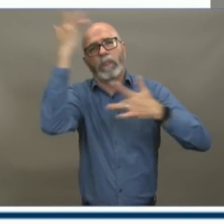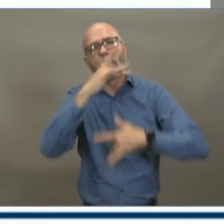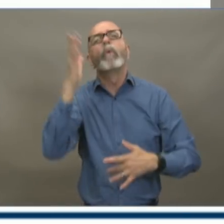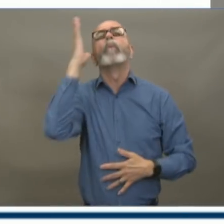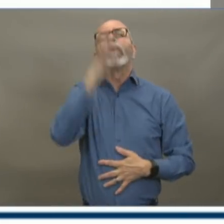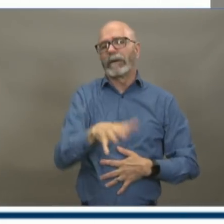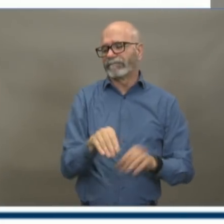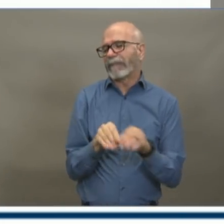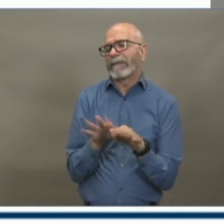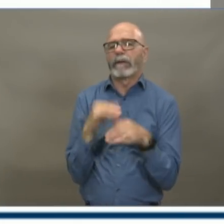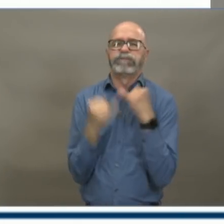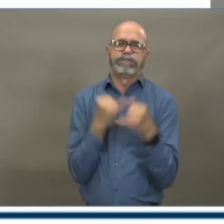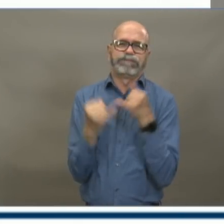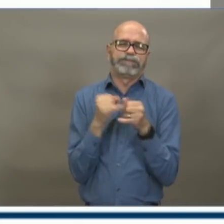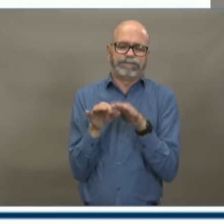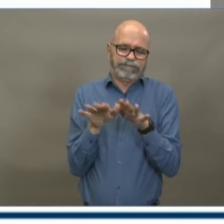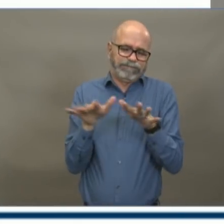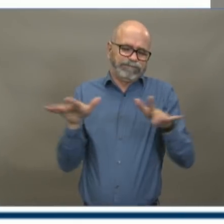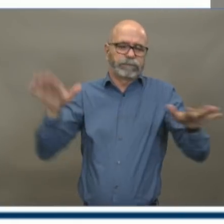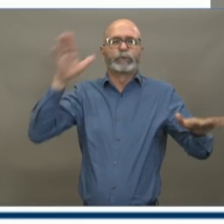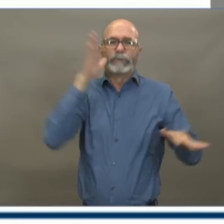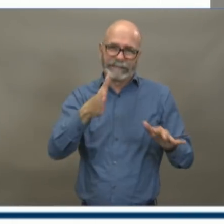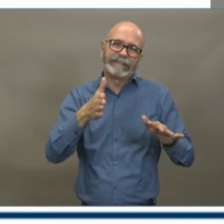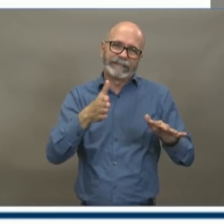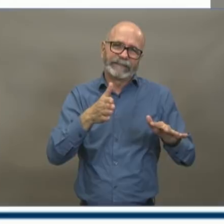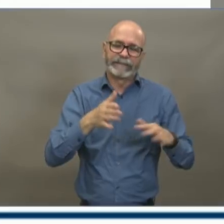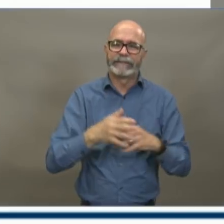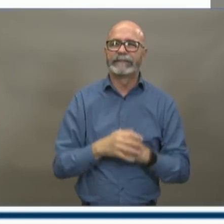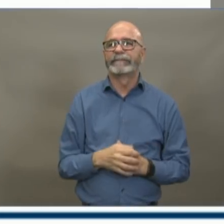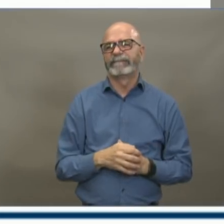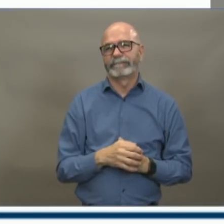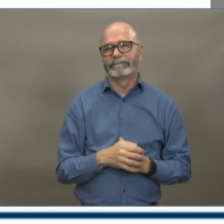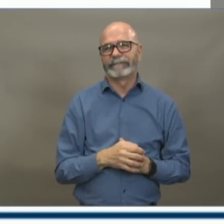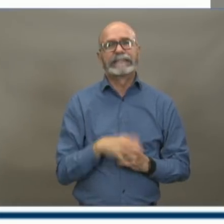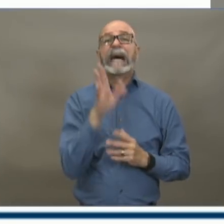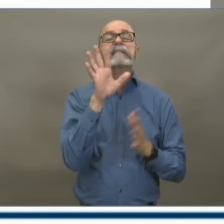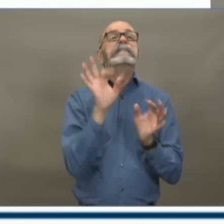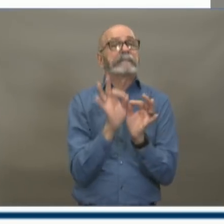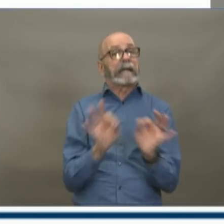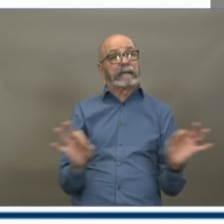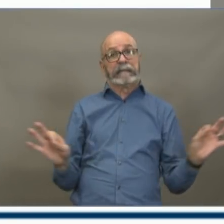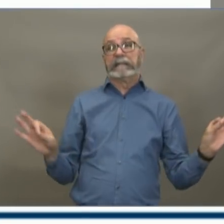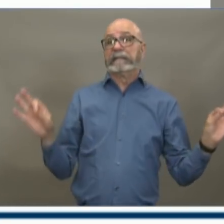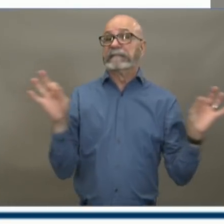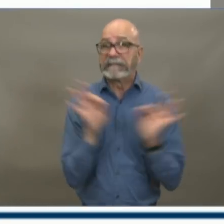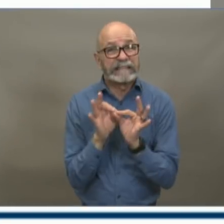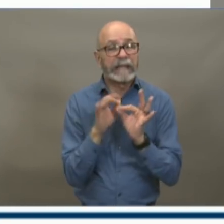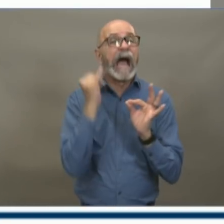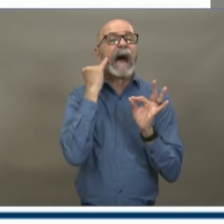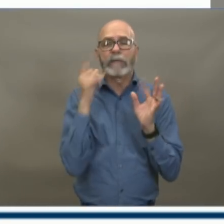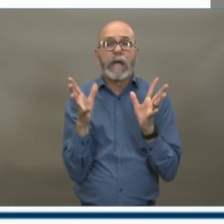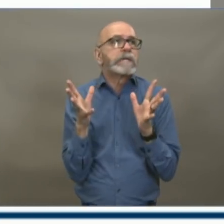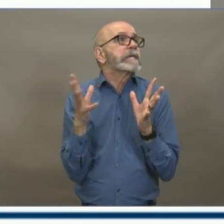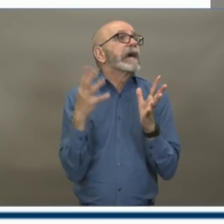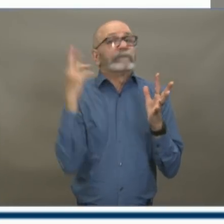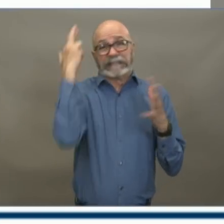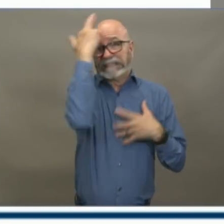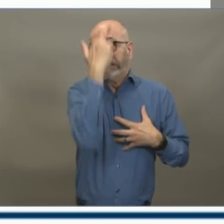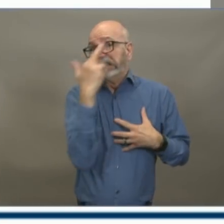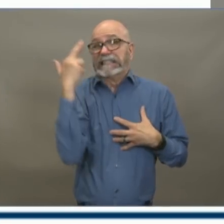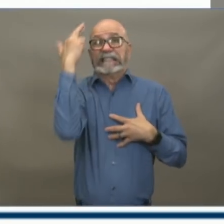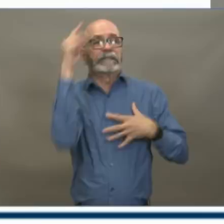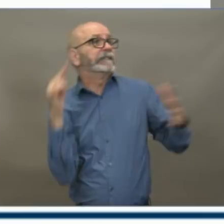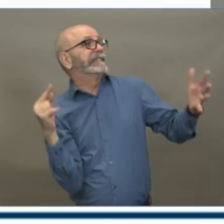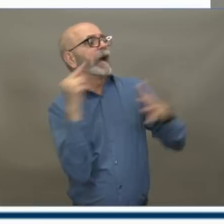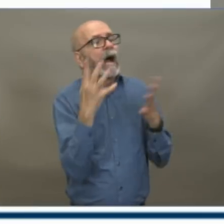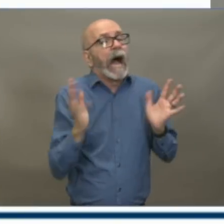Scotia. So unless it's essential travel, Canadians and Nova Scotians, please stay close